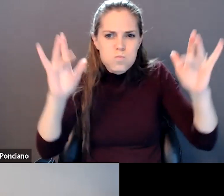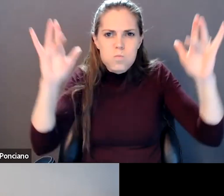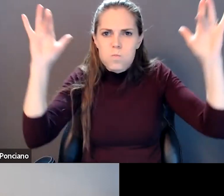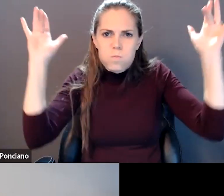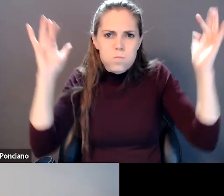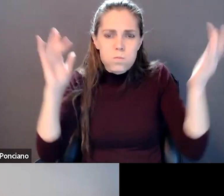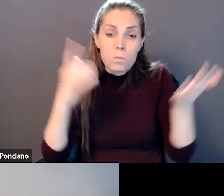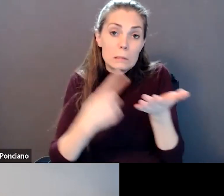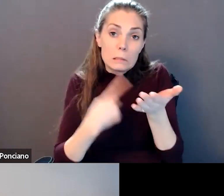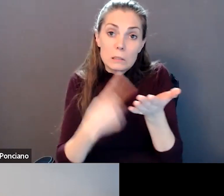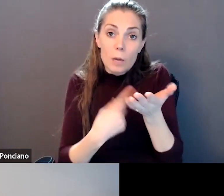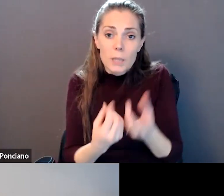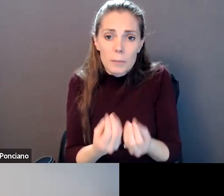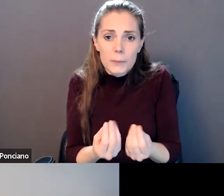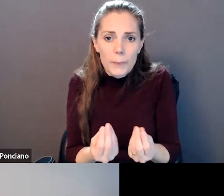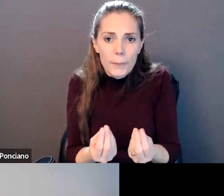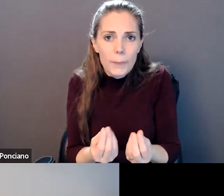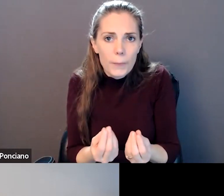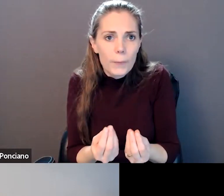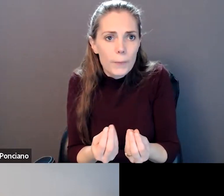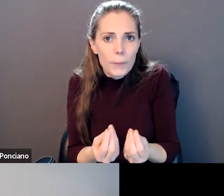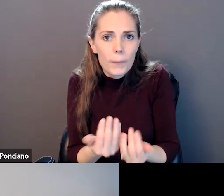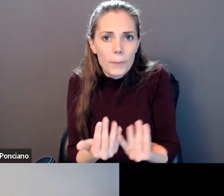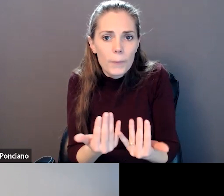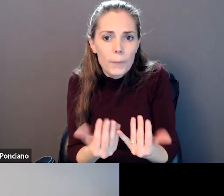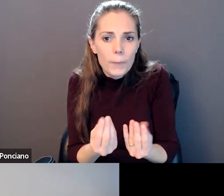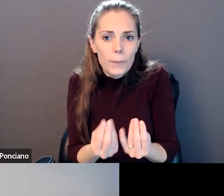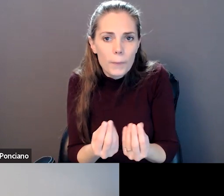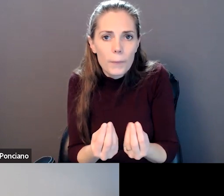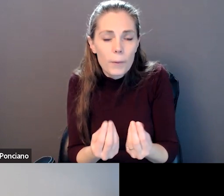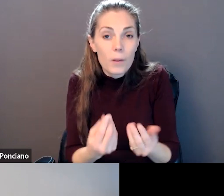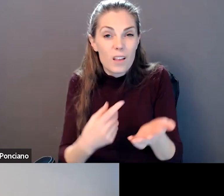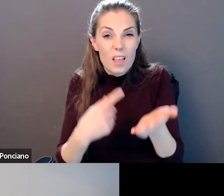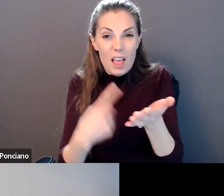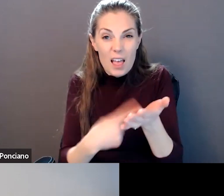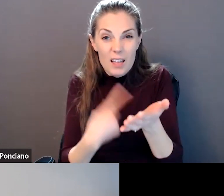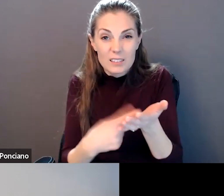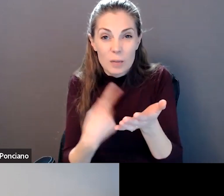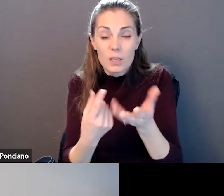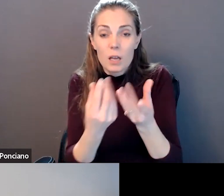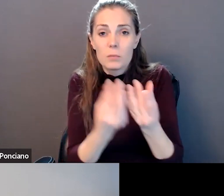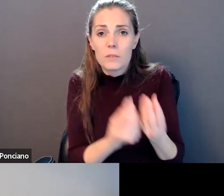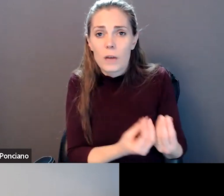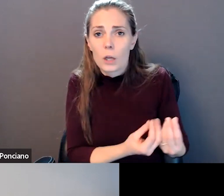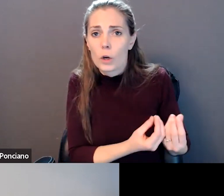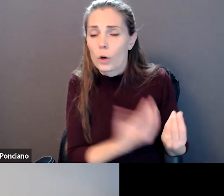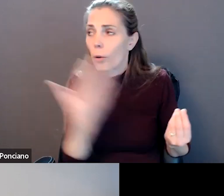sometimes smoldering, and at times going underground when you don't really know they're there.